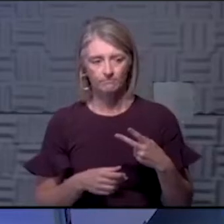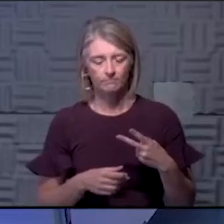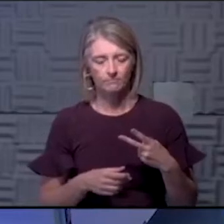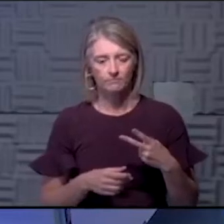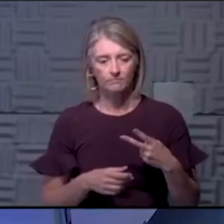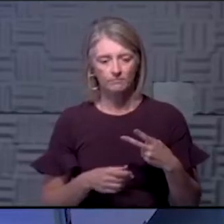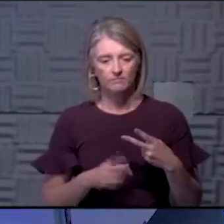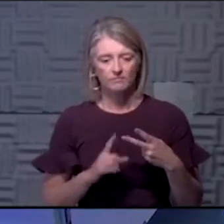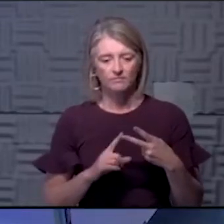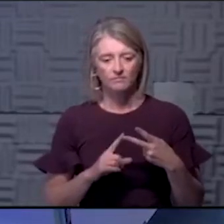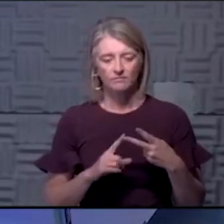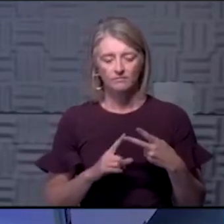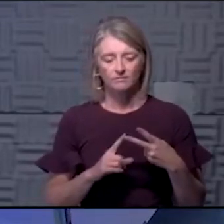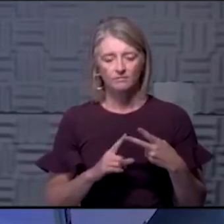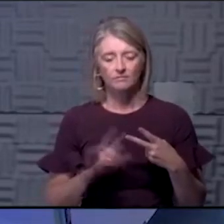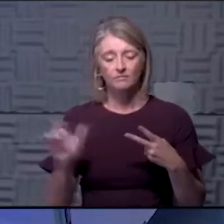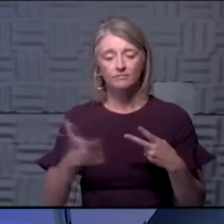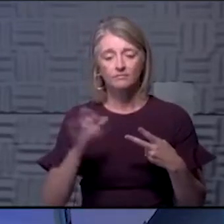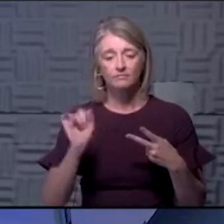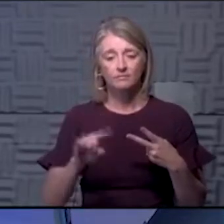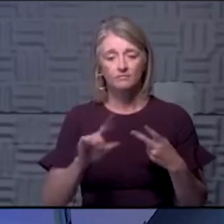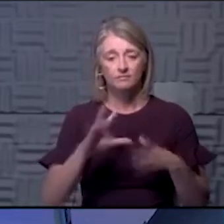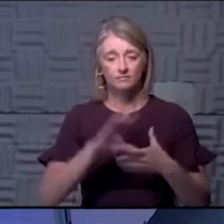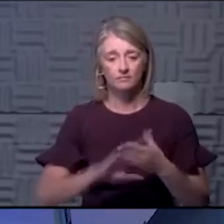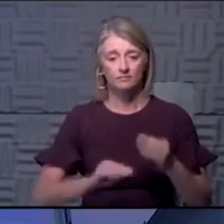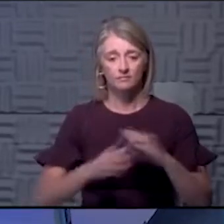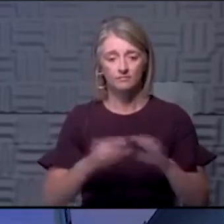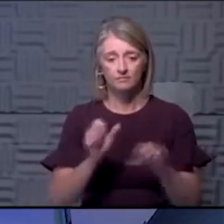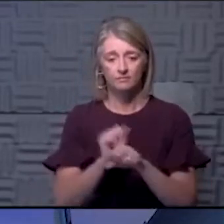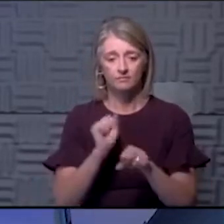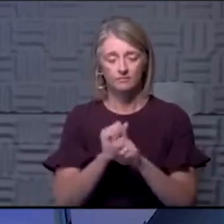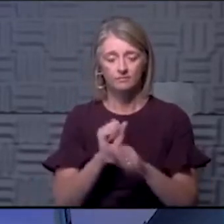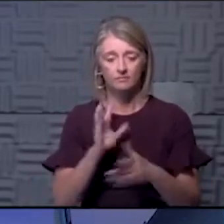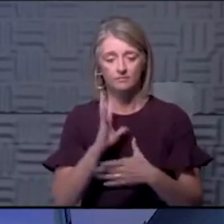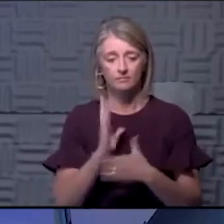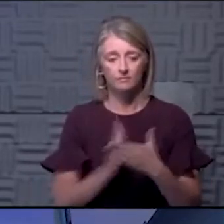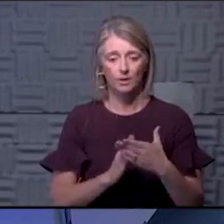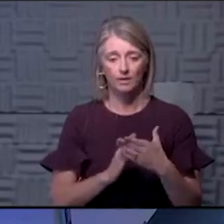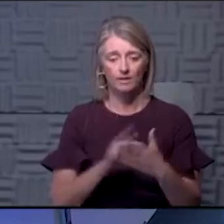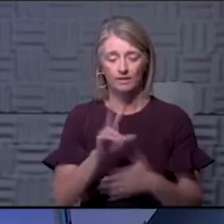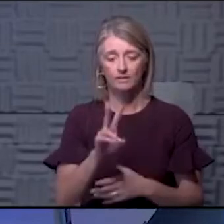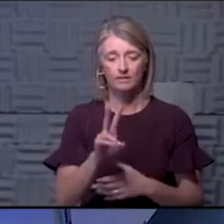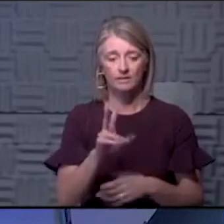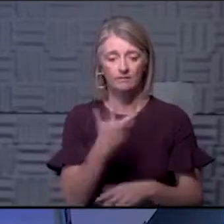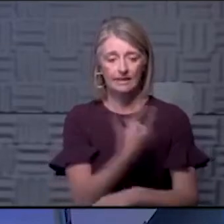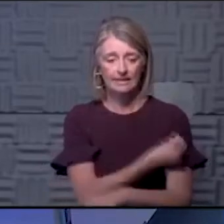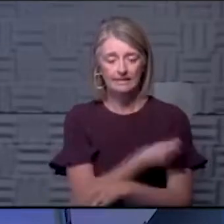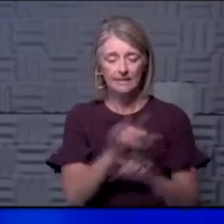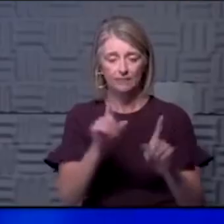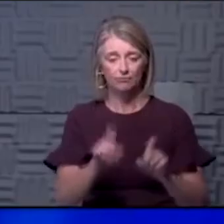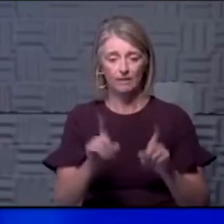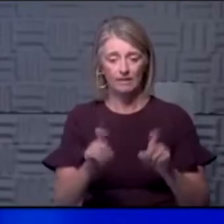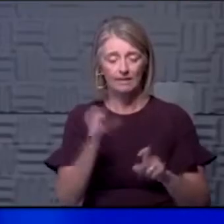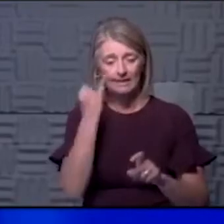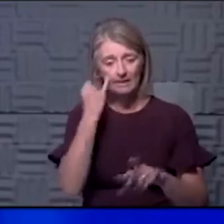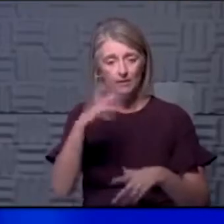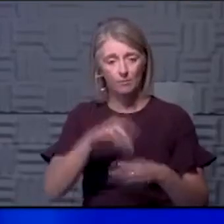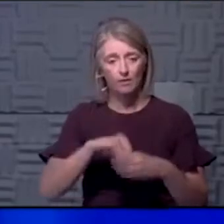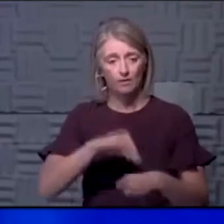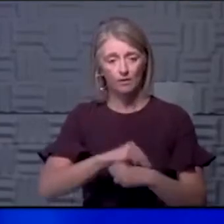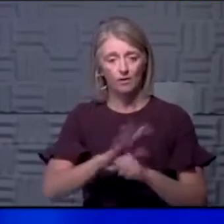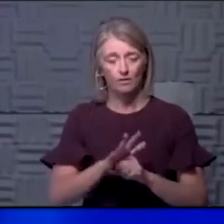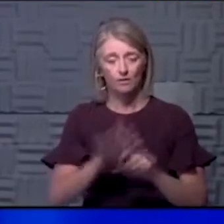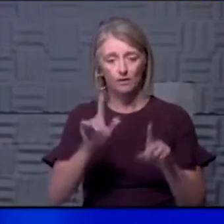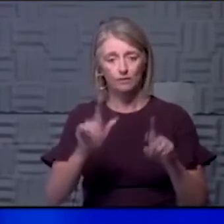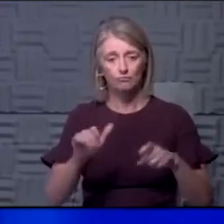computer. The other question relates to a story we're working on with someone who's a part of the vaccine trials. If you are a part of the COVID-19